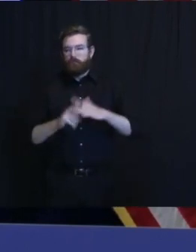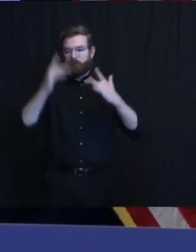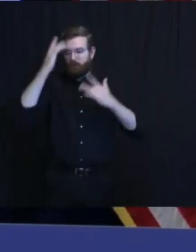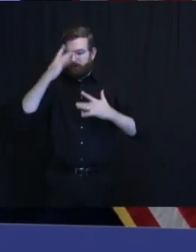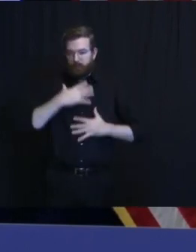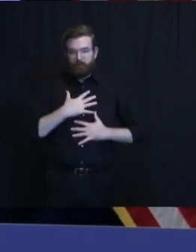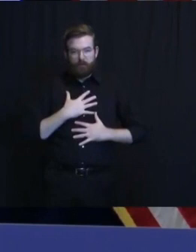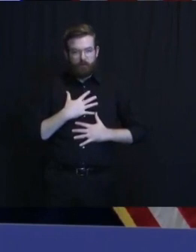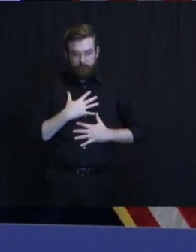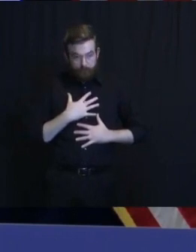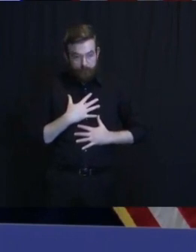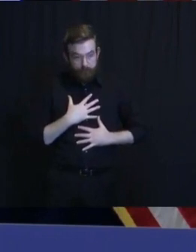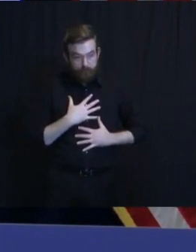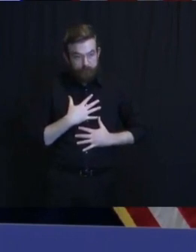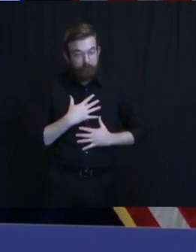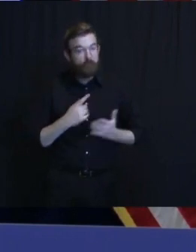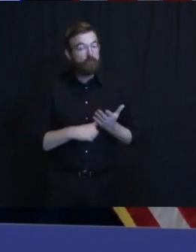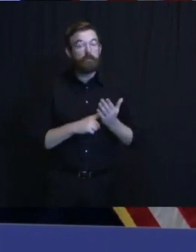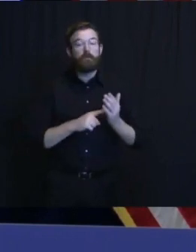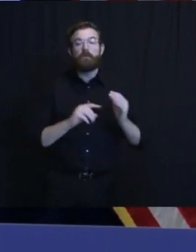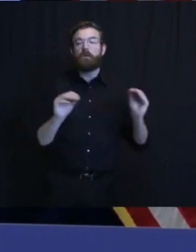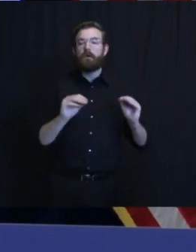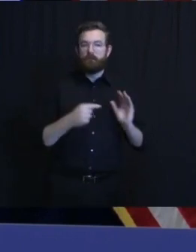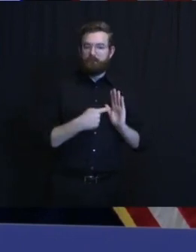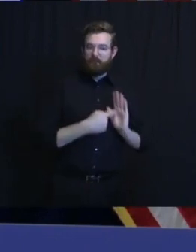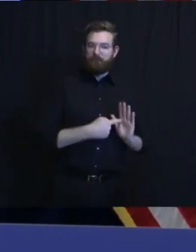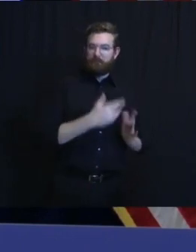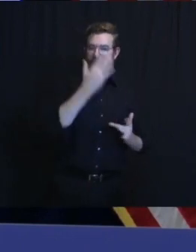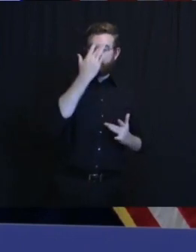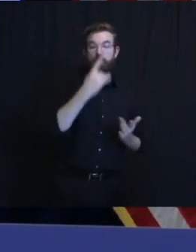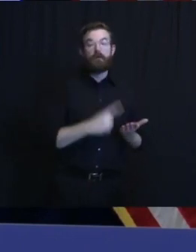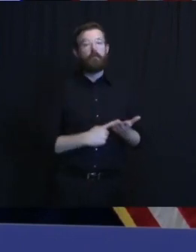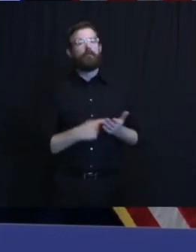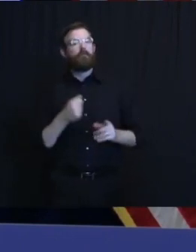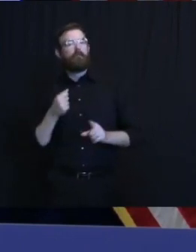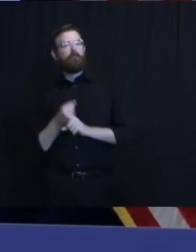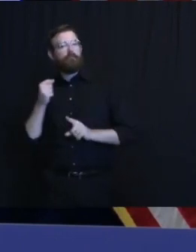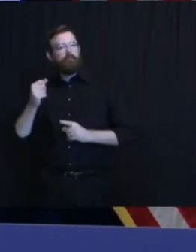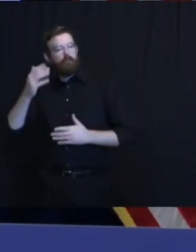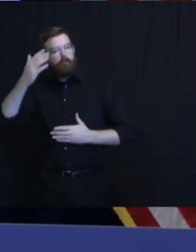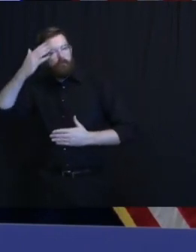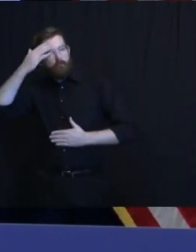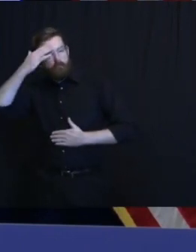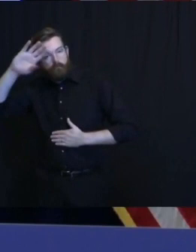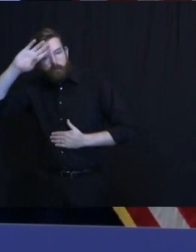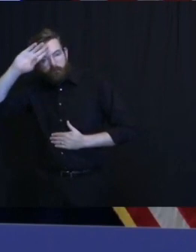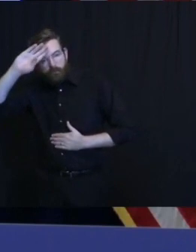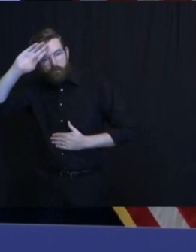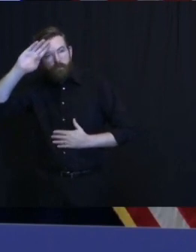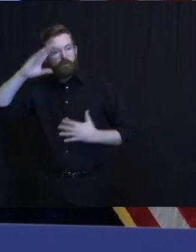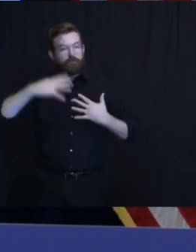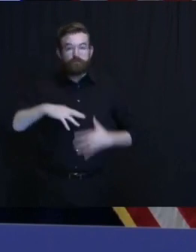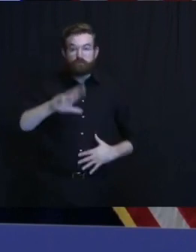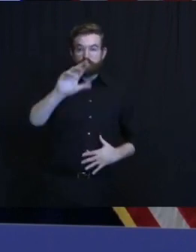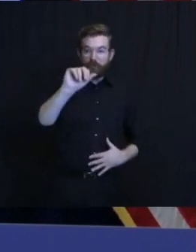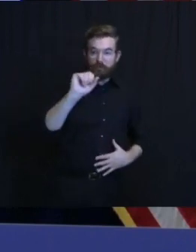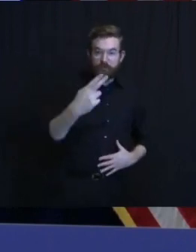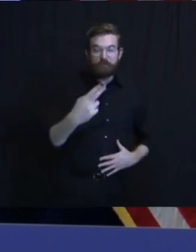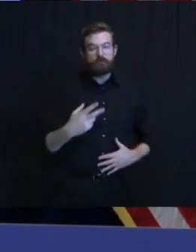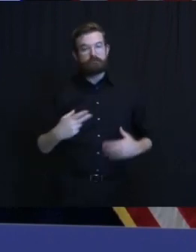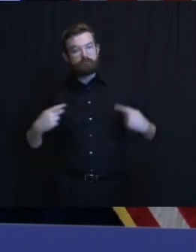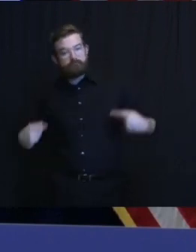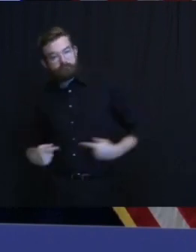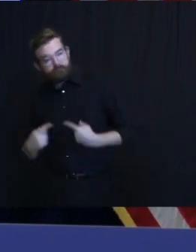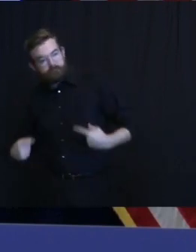serious illness may experience high fever, stiff neck, seizures, and confusion. Contact a healthcare provider